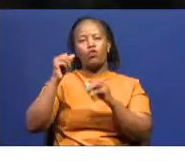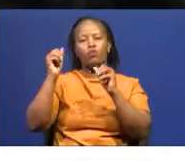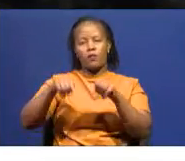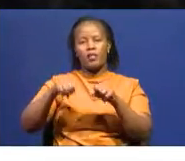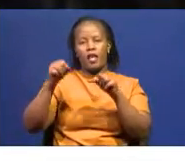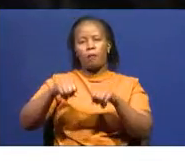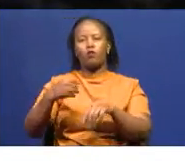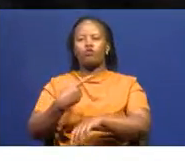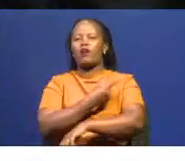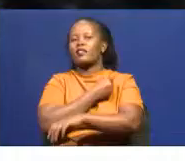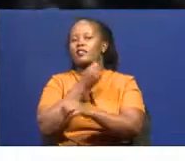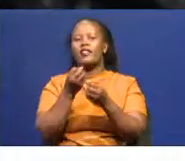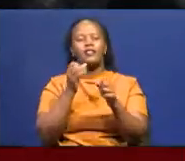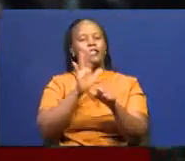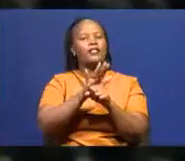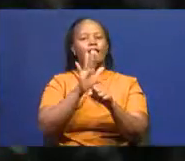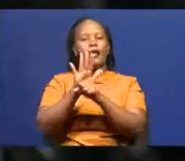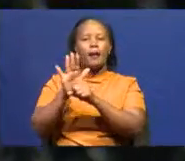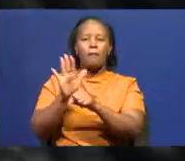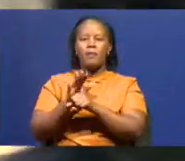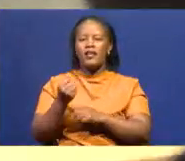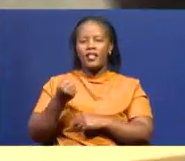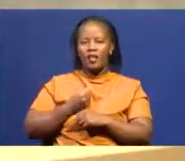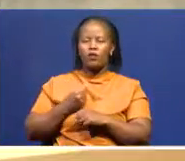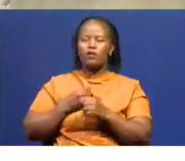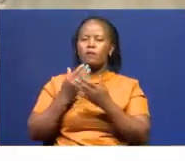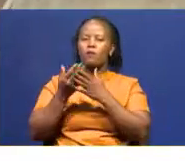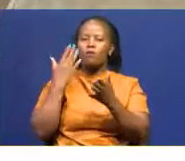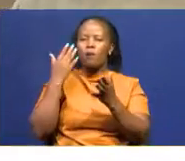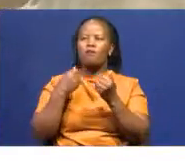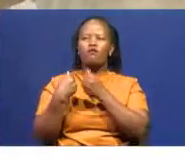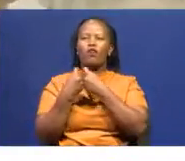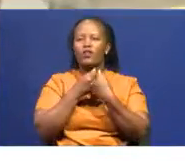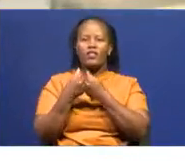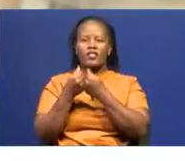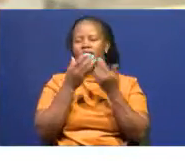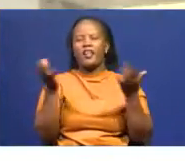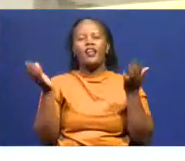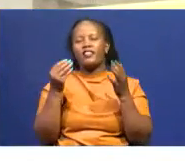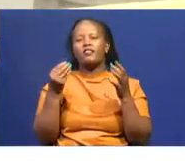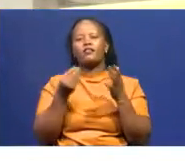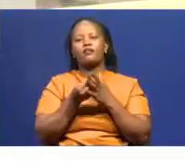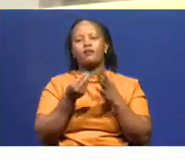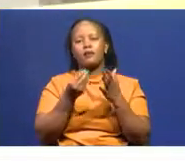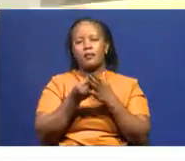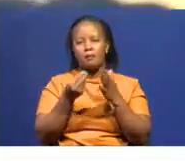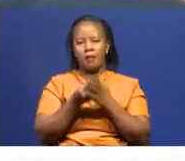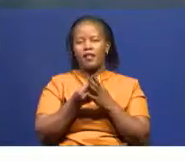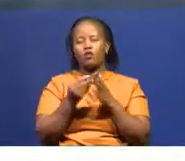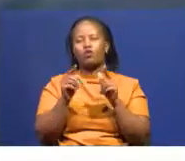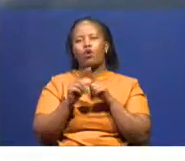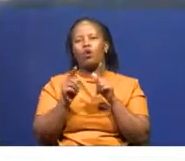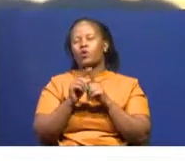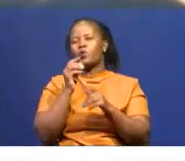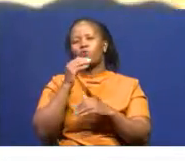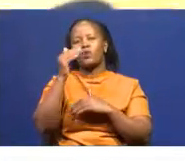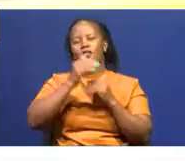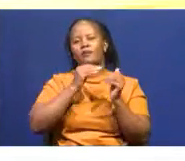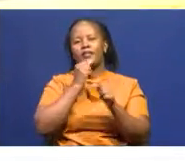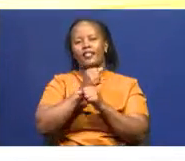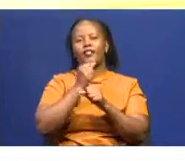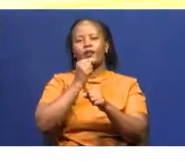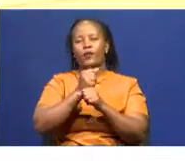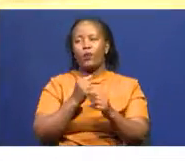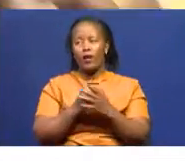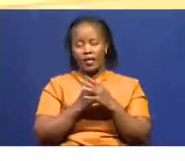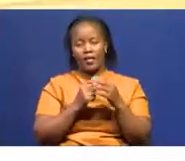the concerns that we had, which were financial constraints, limited workforce, and that. Number two, we go to the second pillar. This pillar